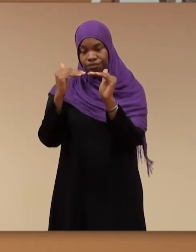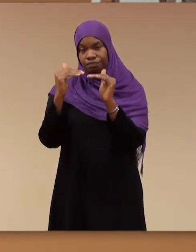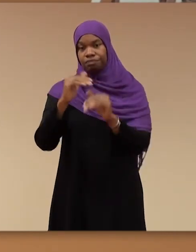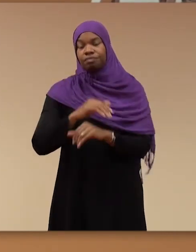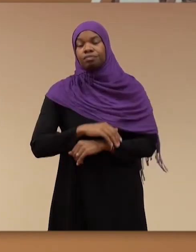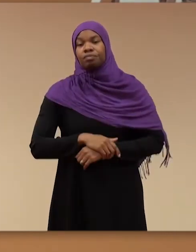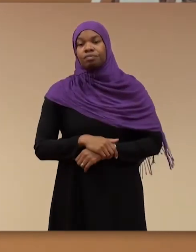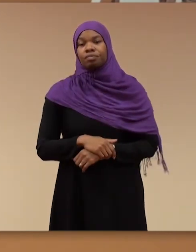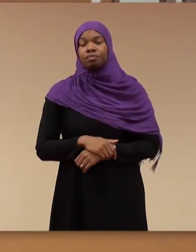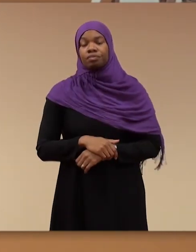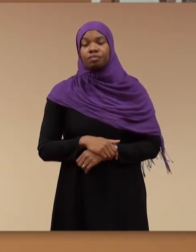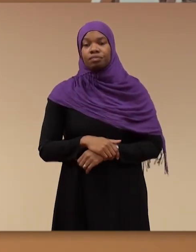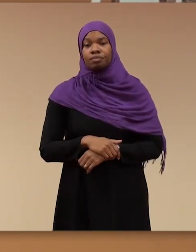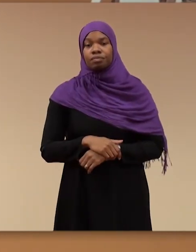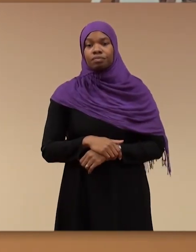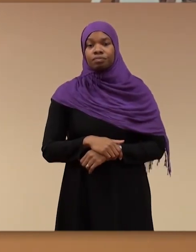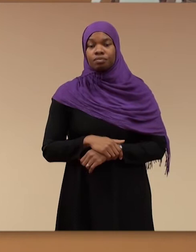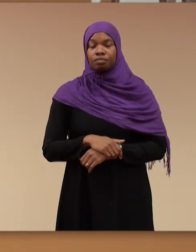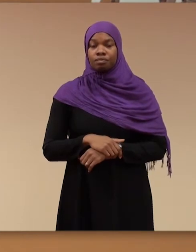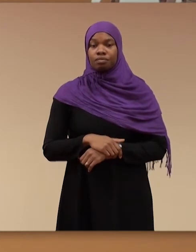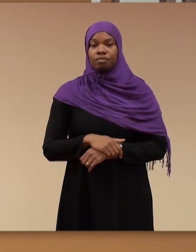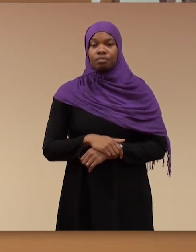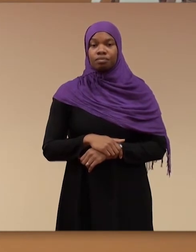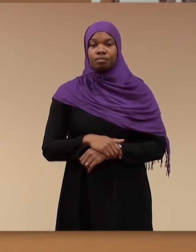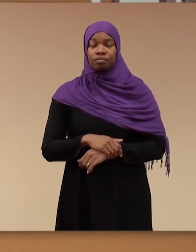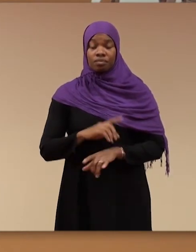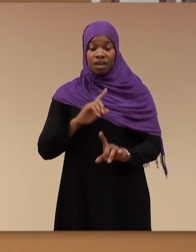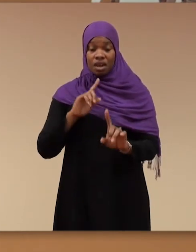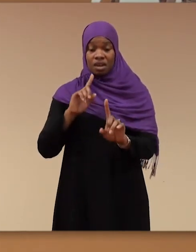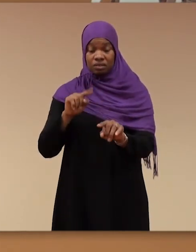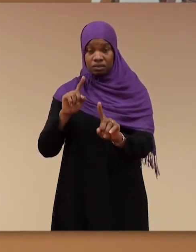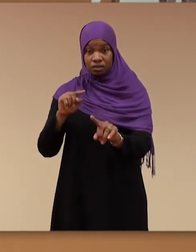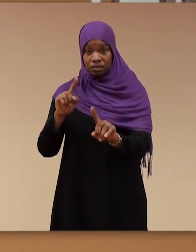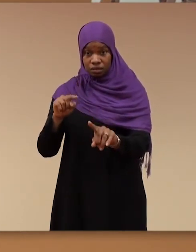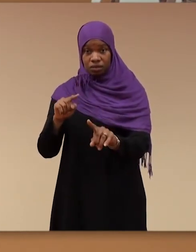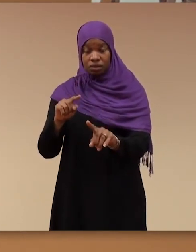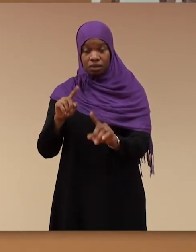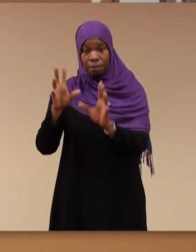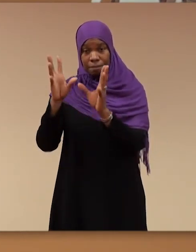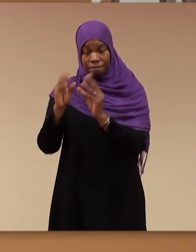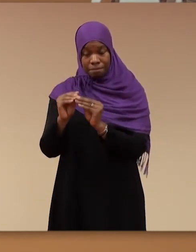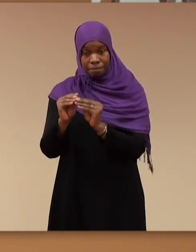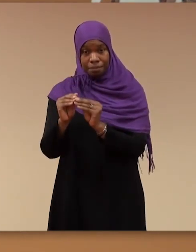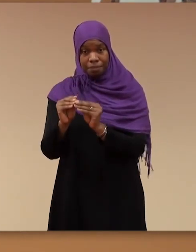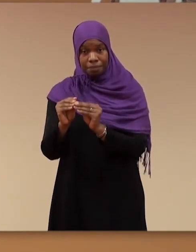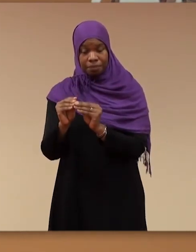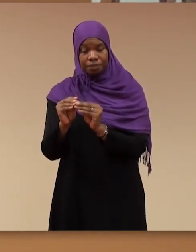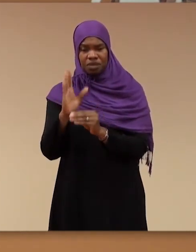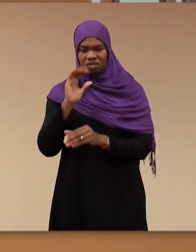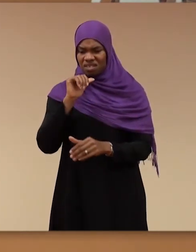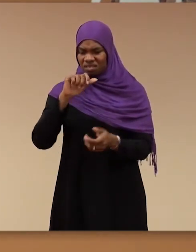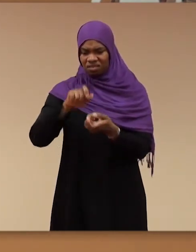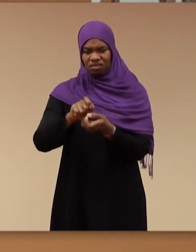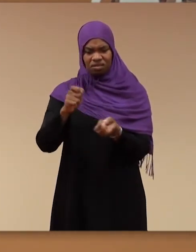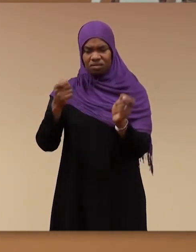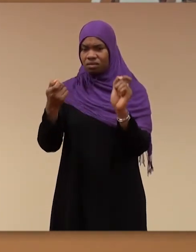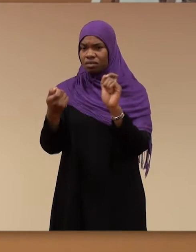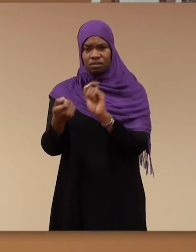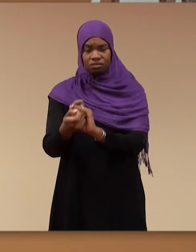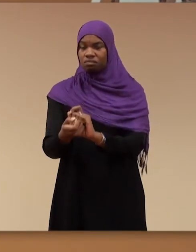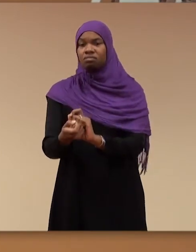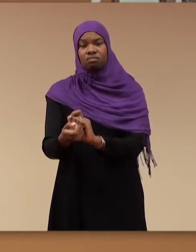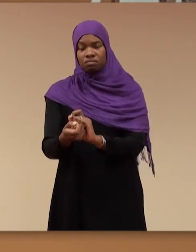For attending that meeting, I would not change it or replace it or compensate for it, even if you give